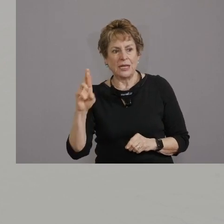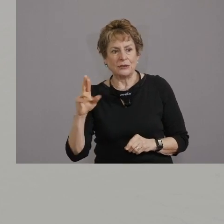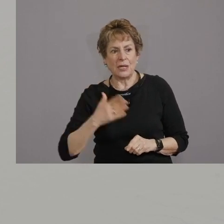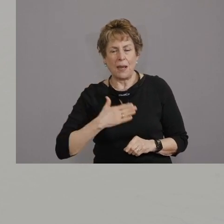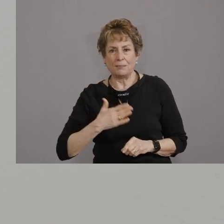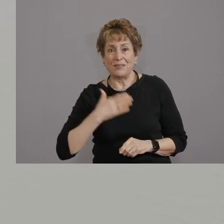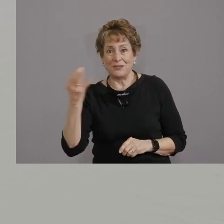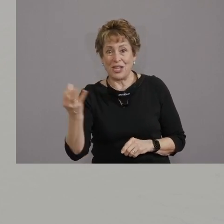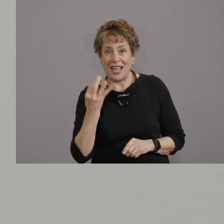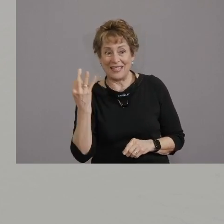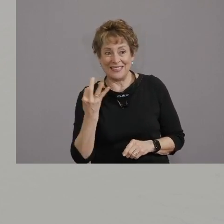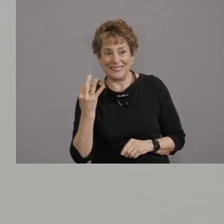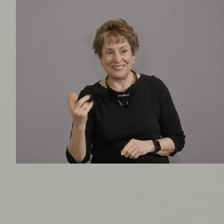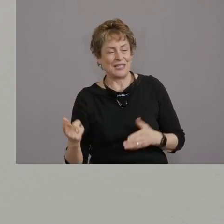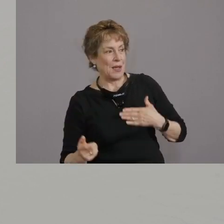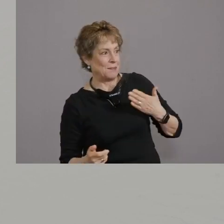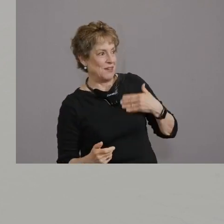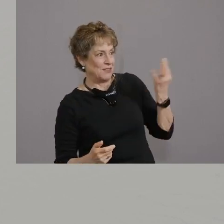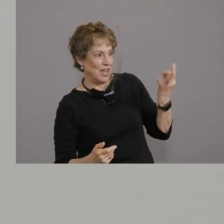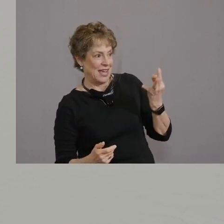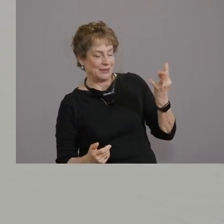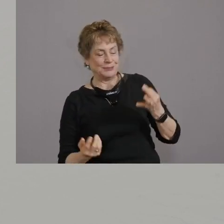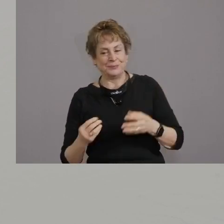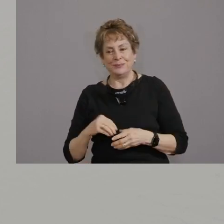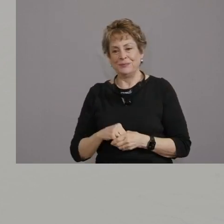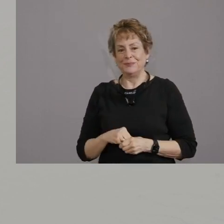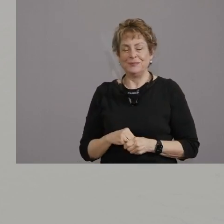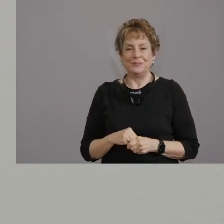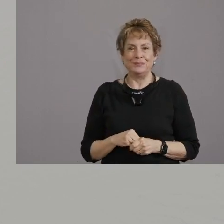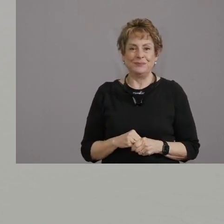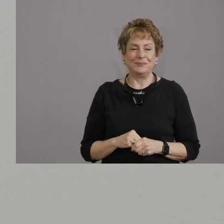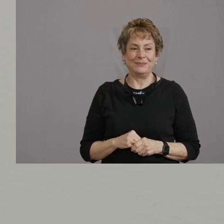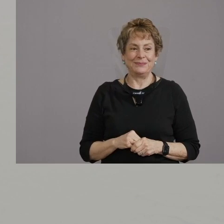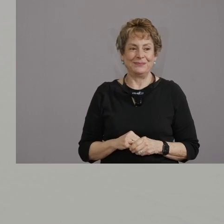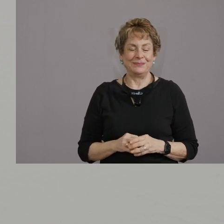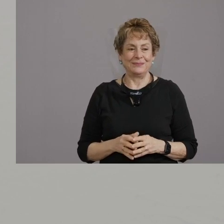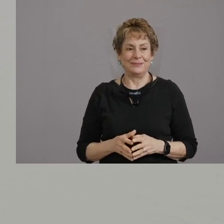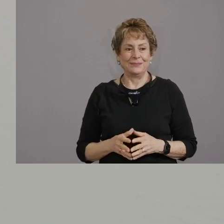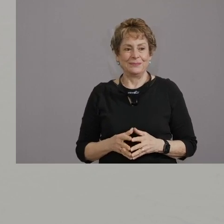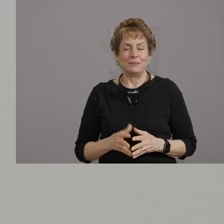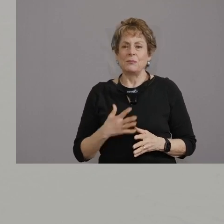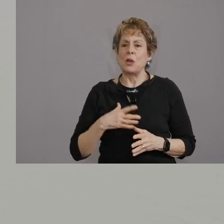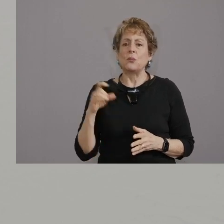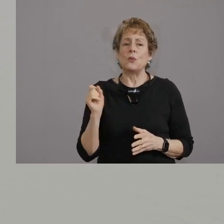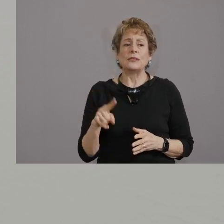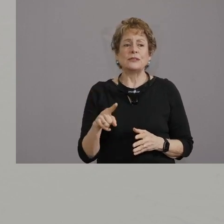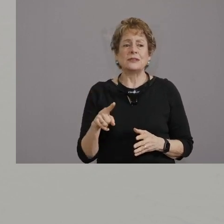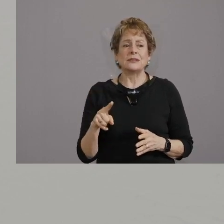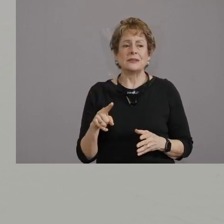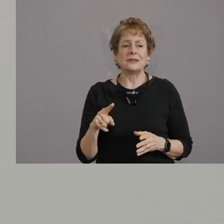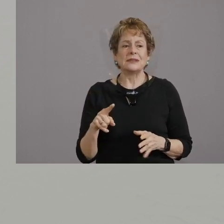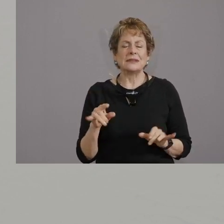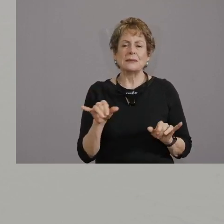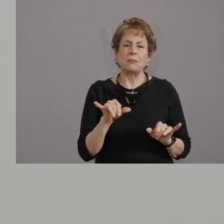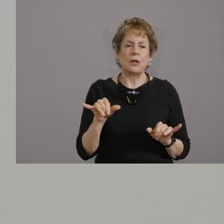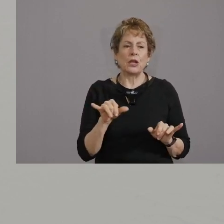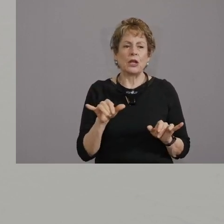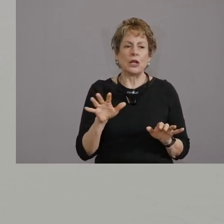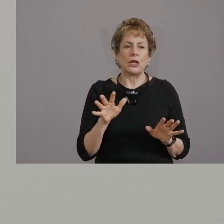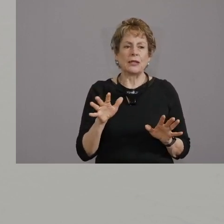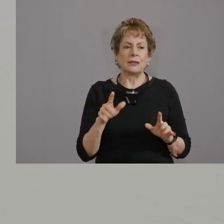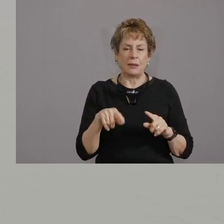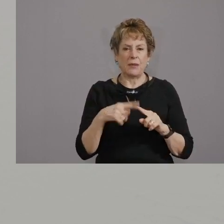Friday. Yeah, so my question is kind of similar. It's about the vaccination sites, the 24/7 sites. I've had